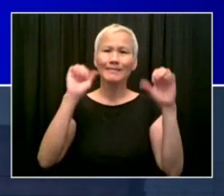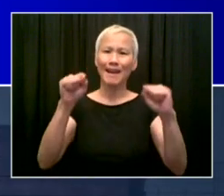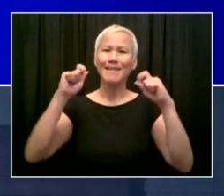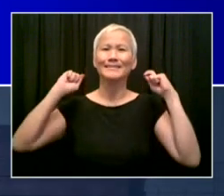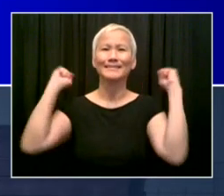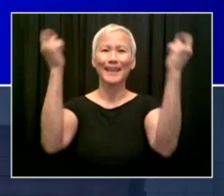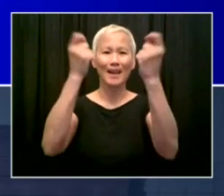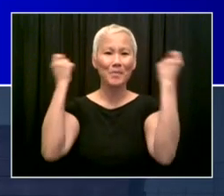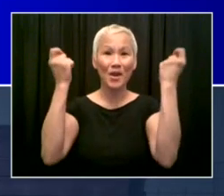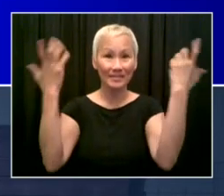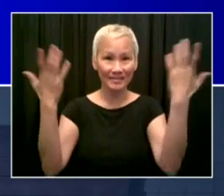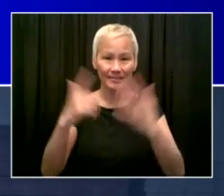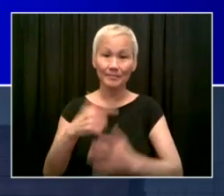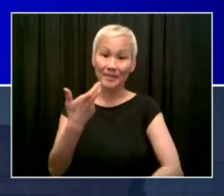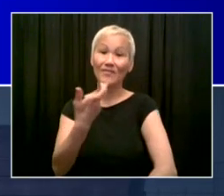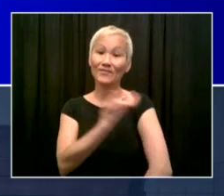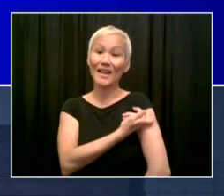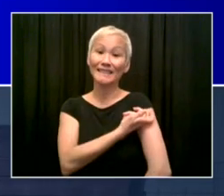of now,